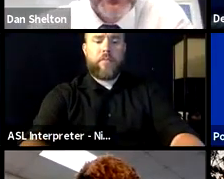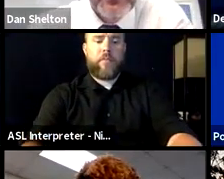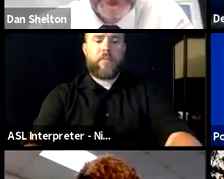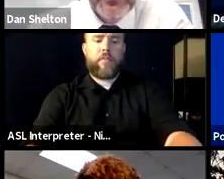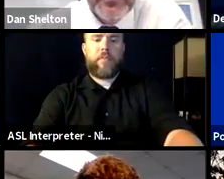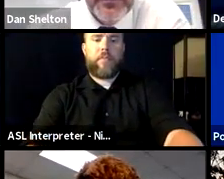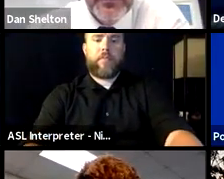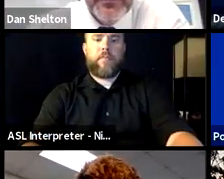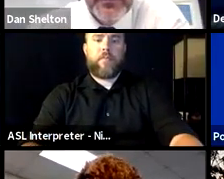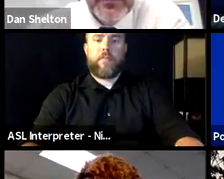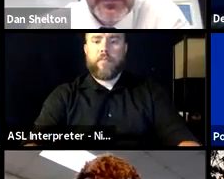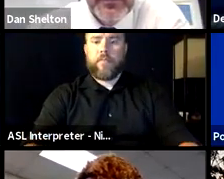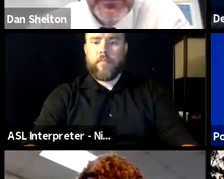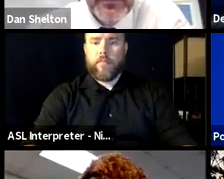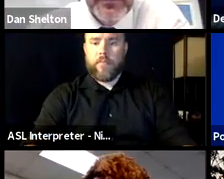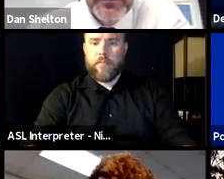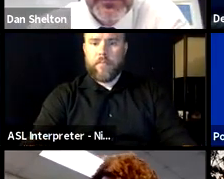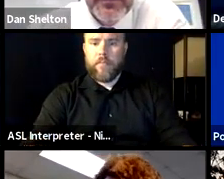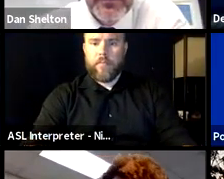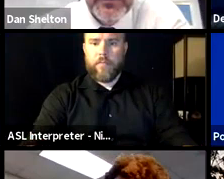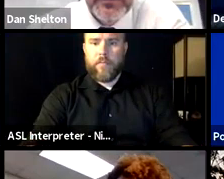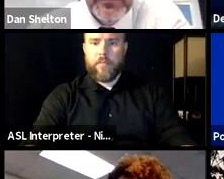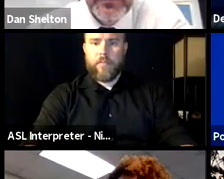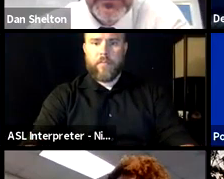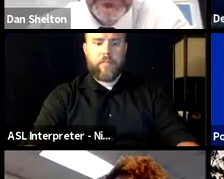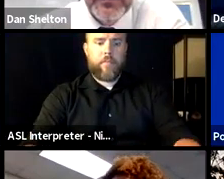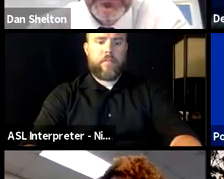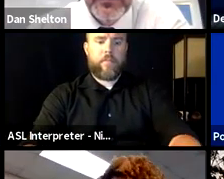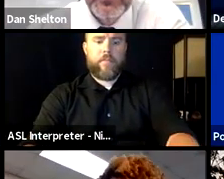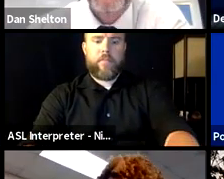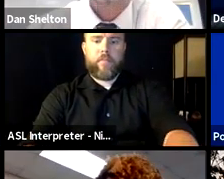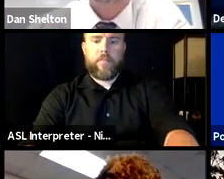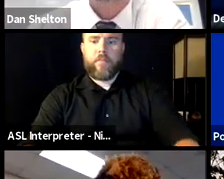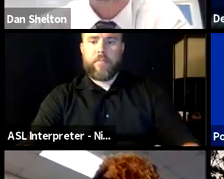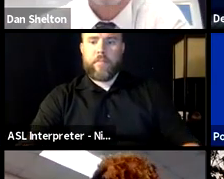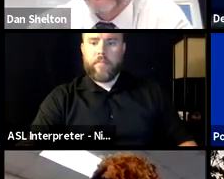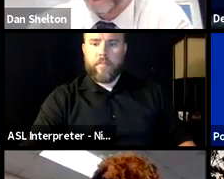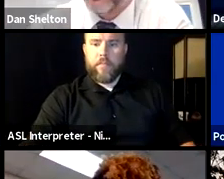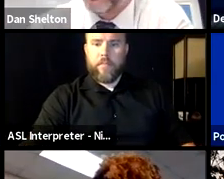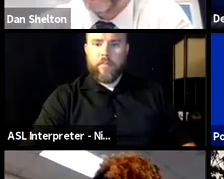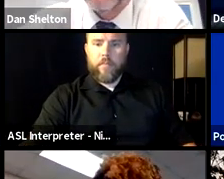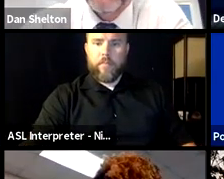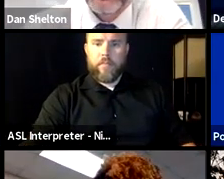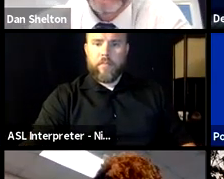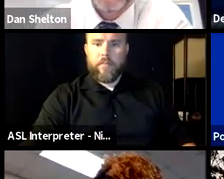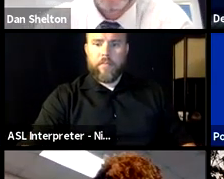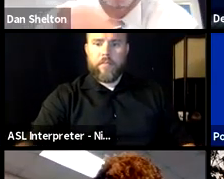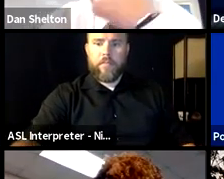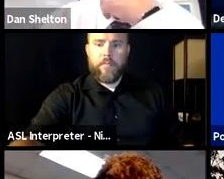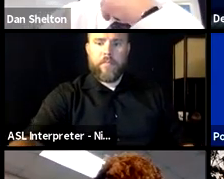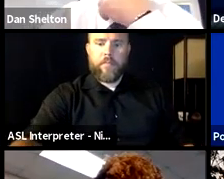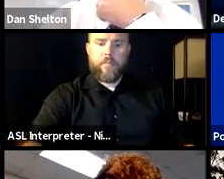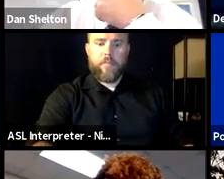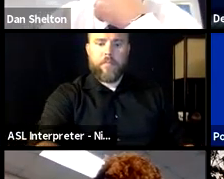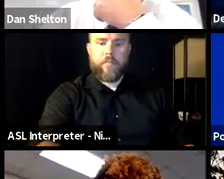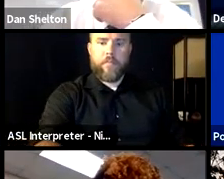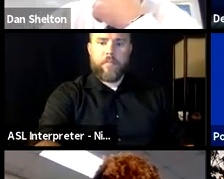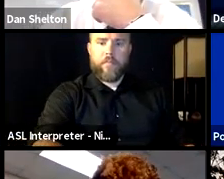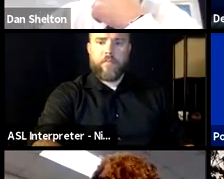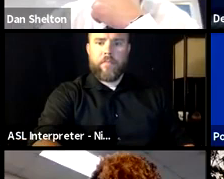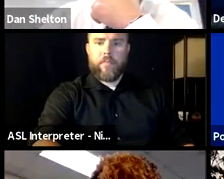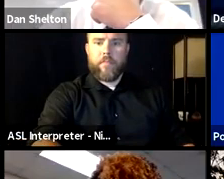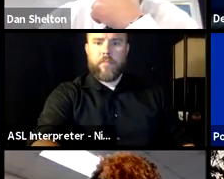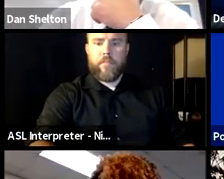item up I have is changes to the consent agenda. Are there any? Yes. Okay, Ms.